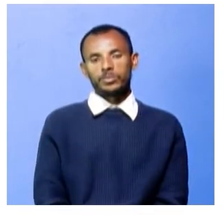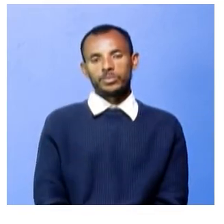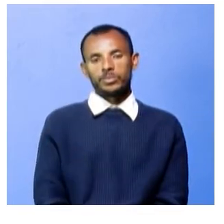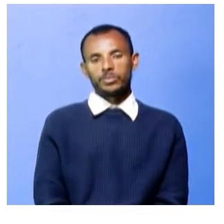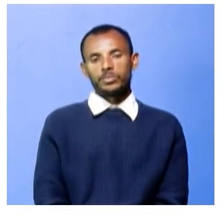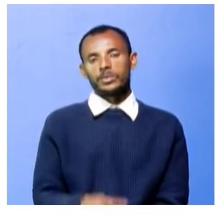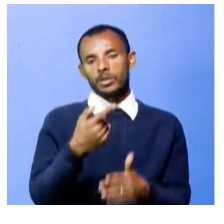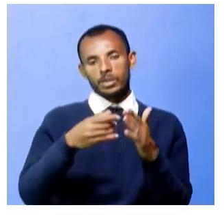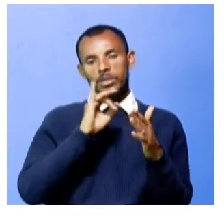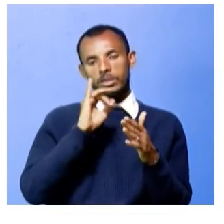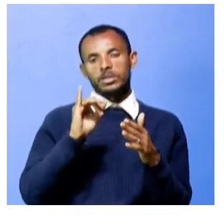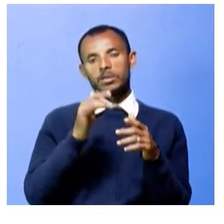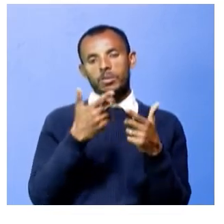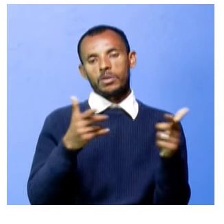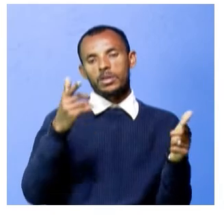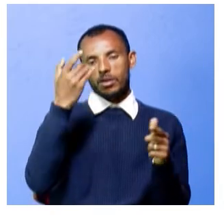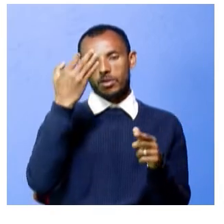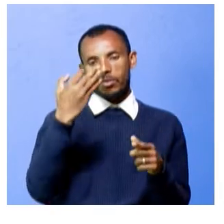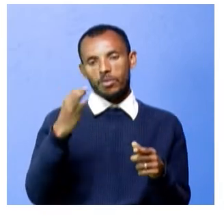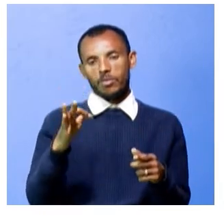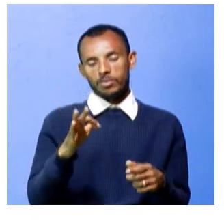the probability of